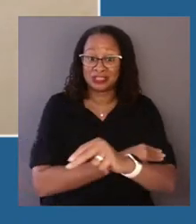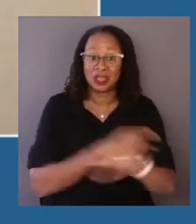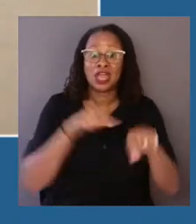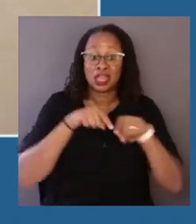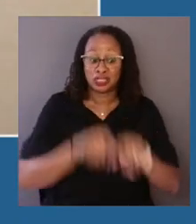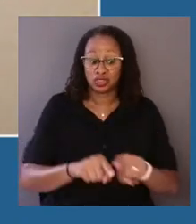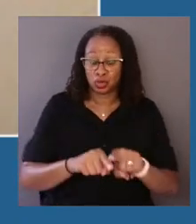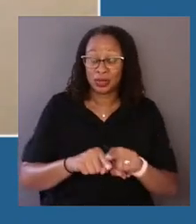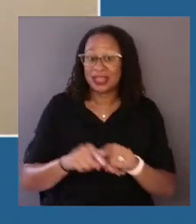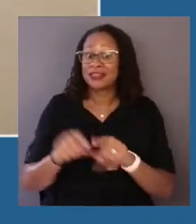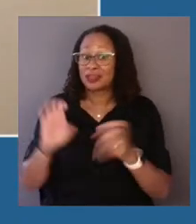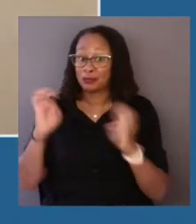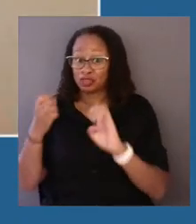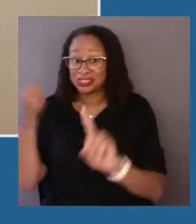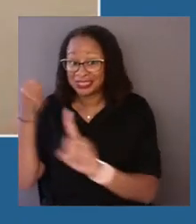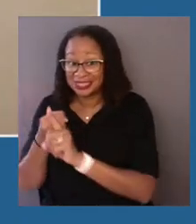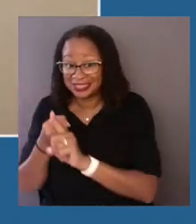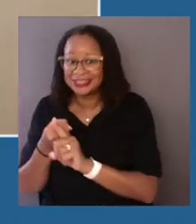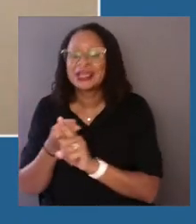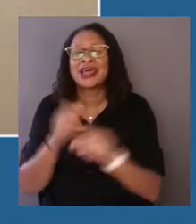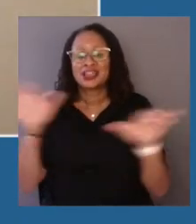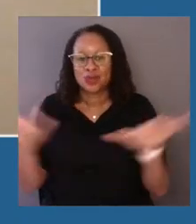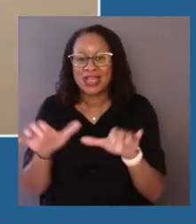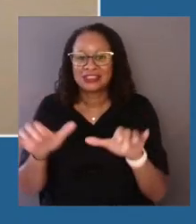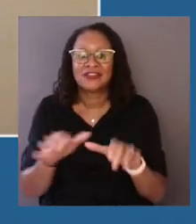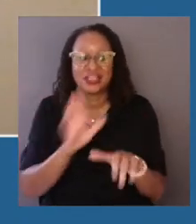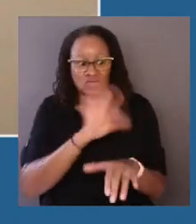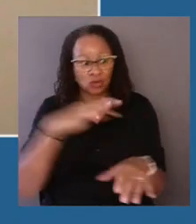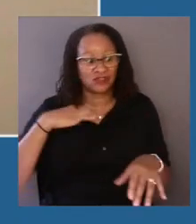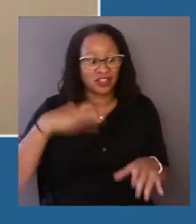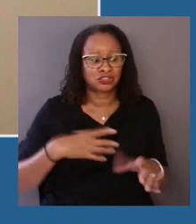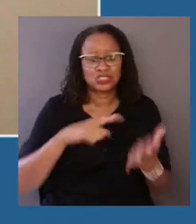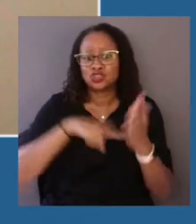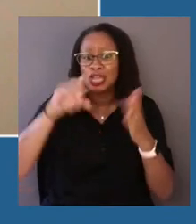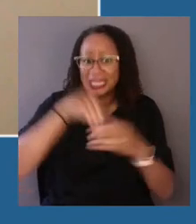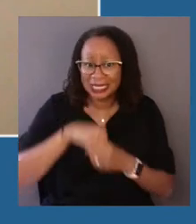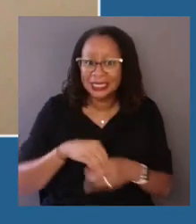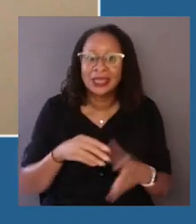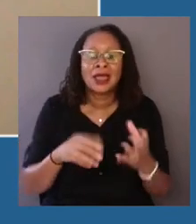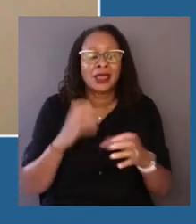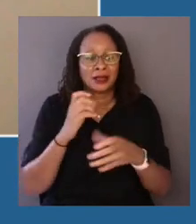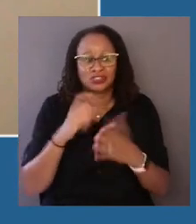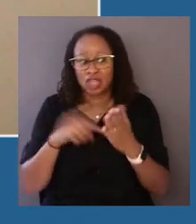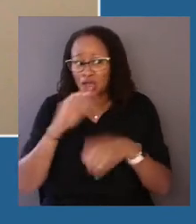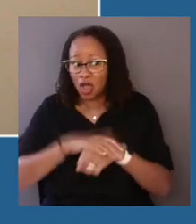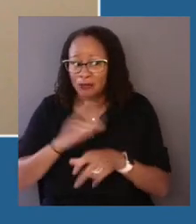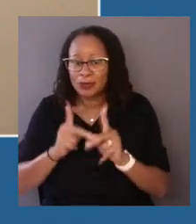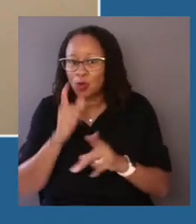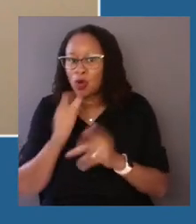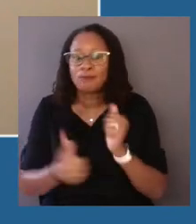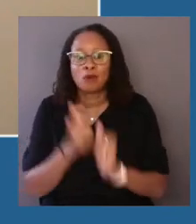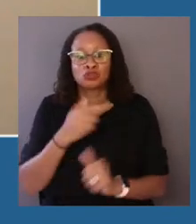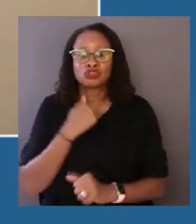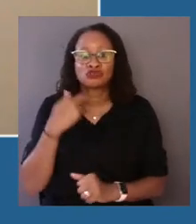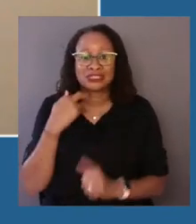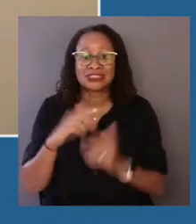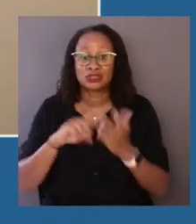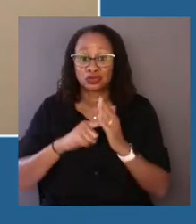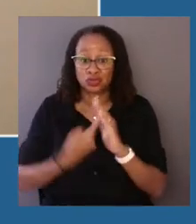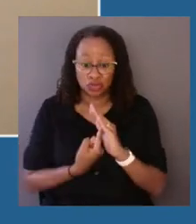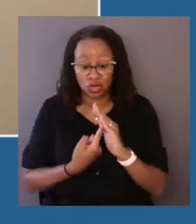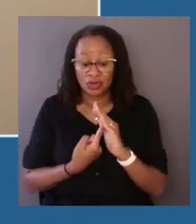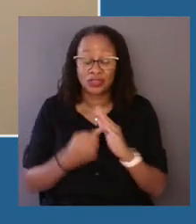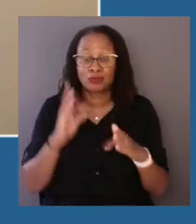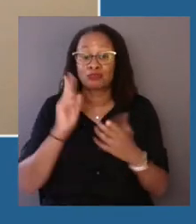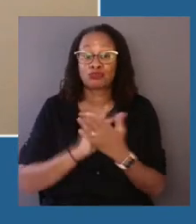those volunteers. You activate them to check in to help those that are most at risk for health impacts. We started this program in the South Bronx and